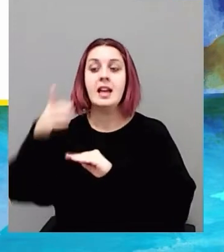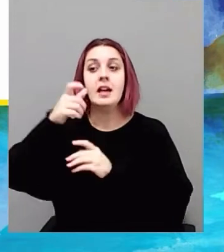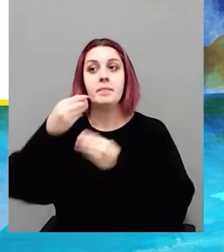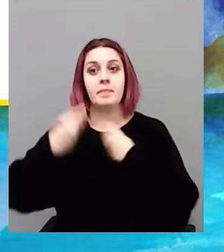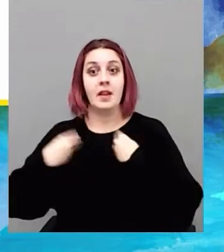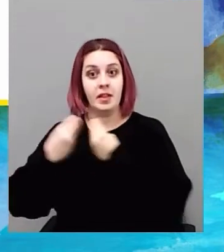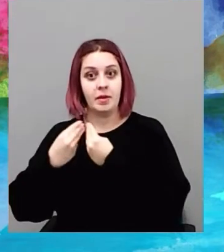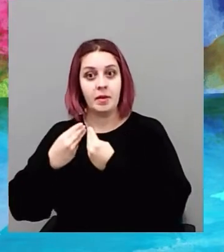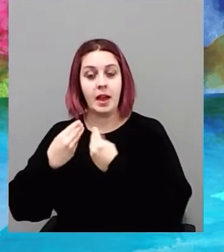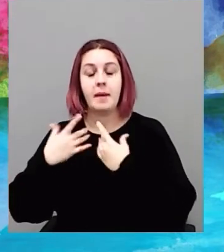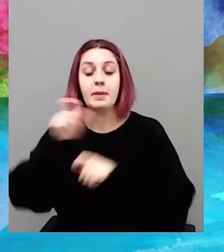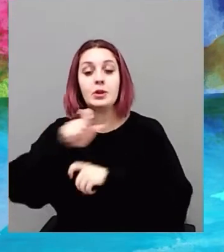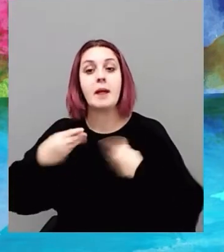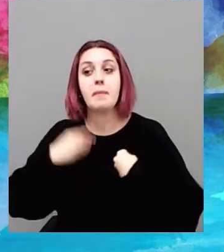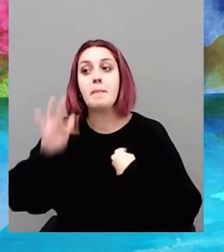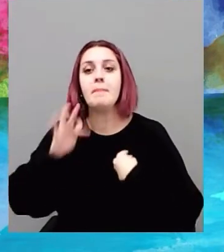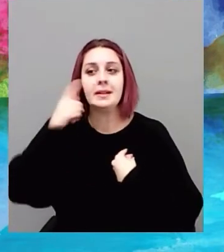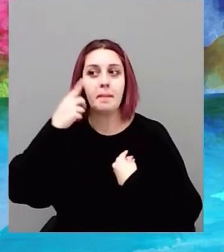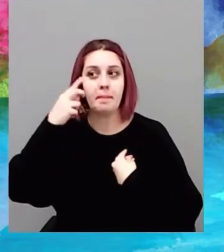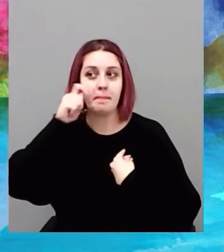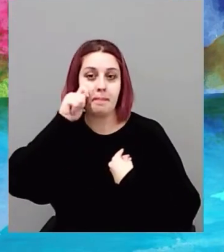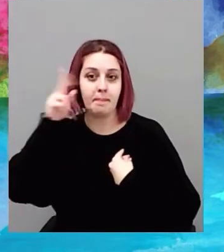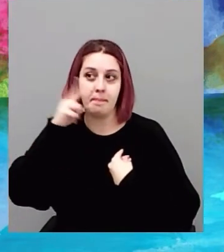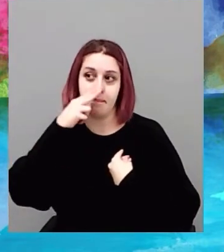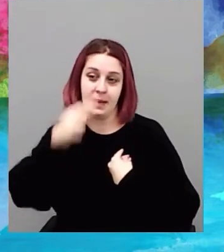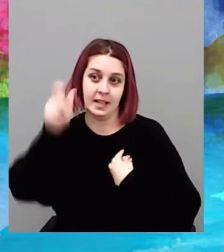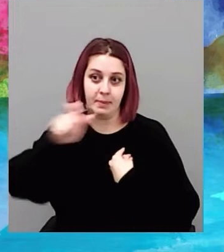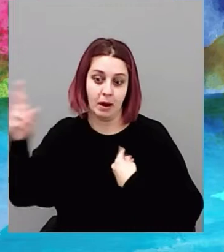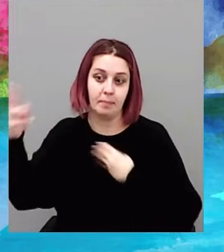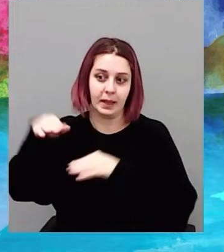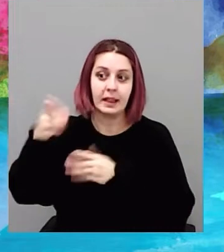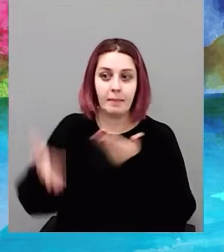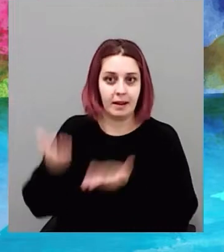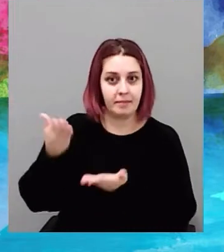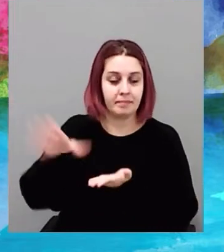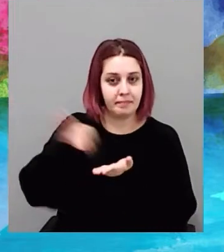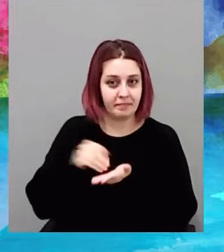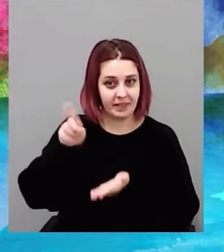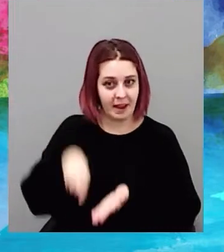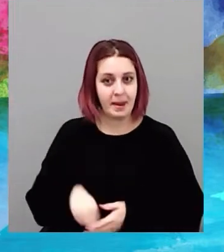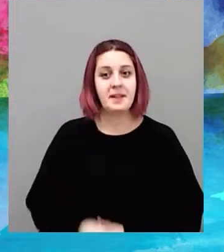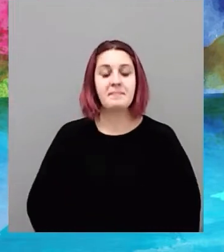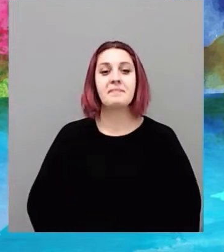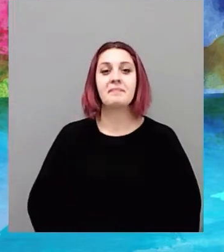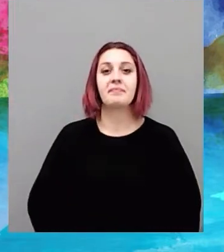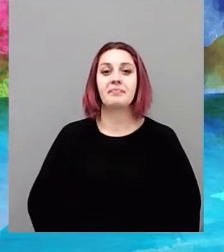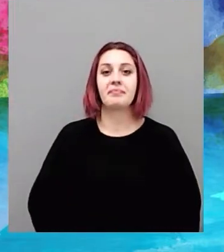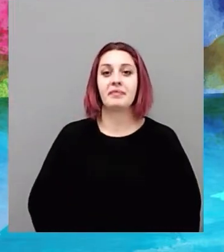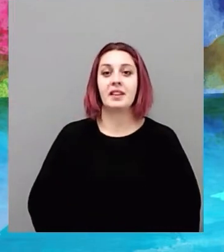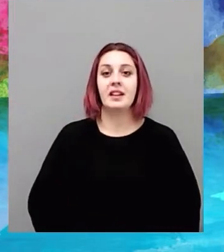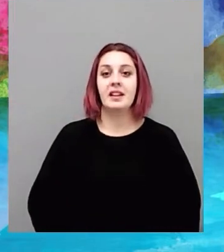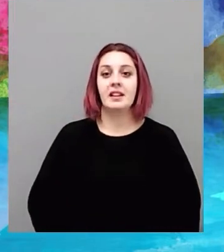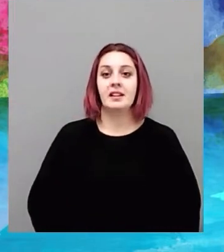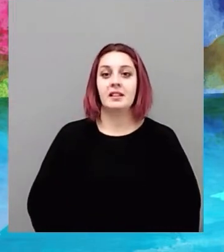What we could say is that, in fact, human smart city is lots of things. It's an addition of things, like first,